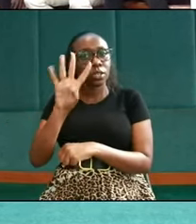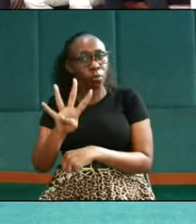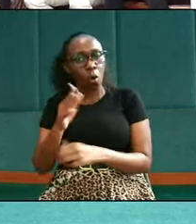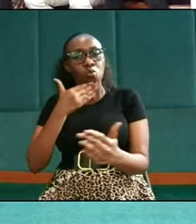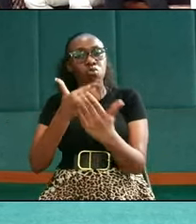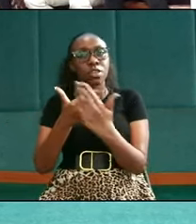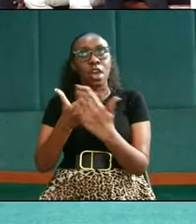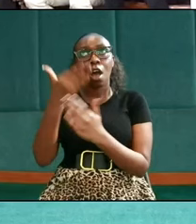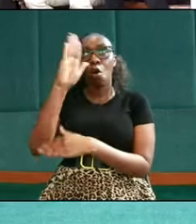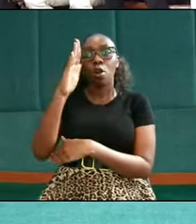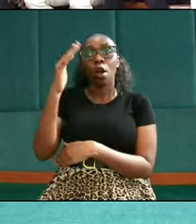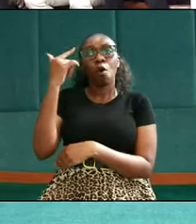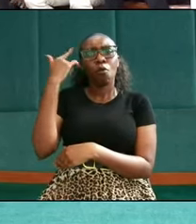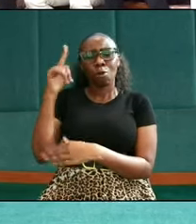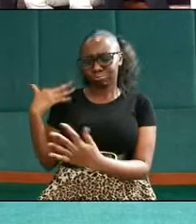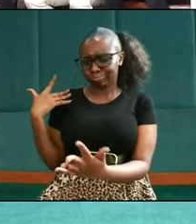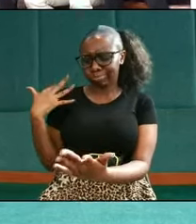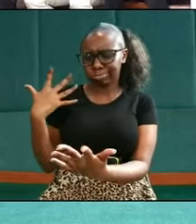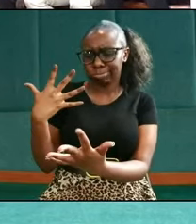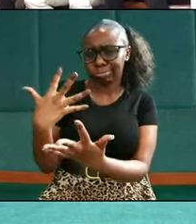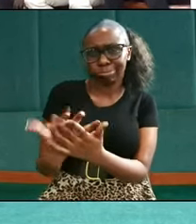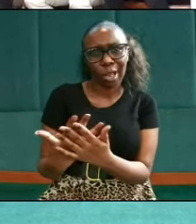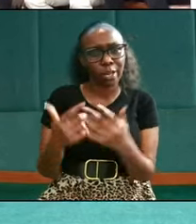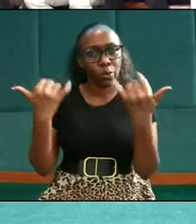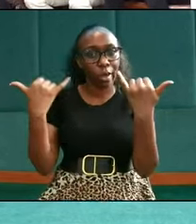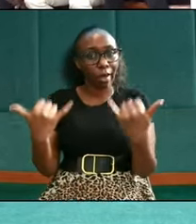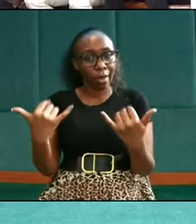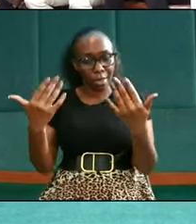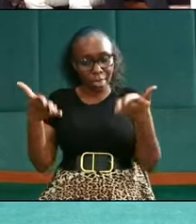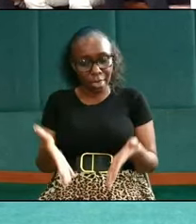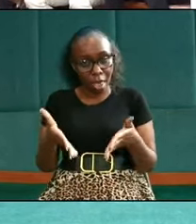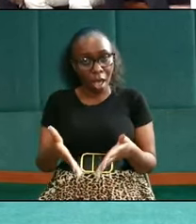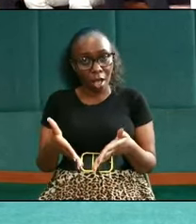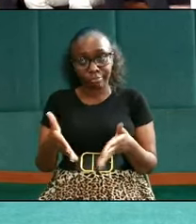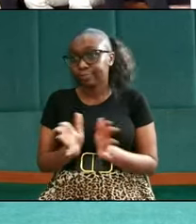for bringing us this far. I'm here with the children.